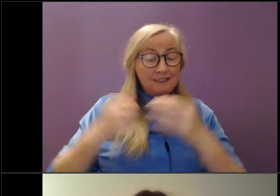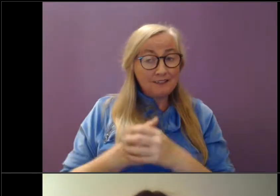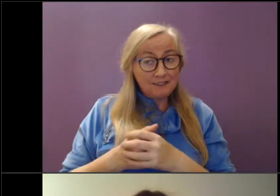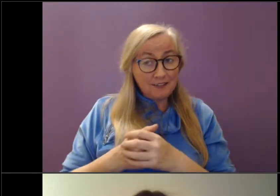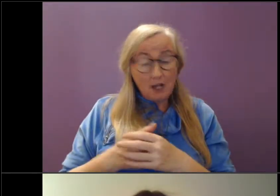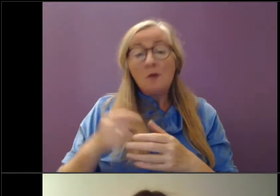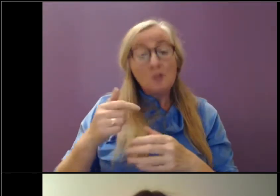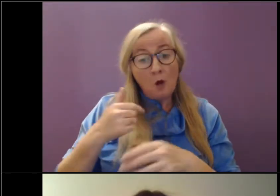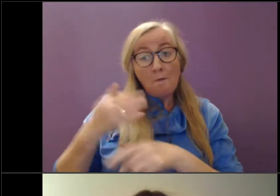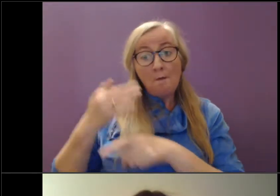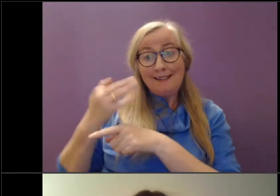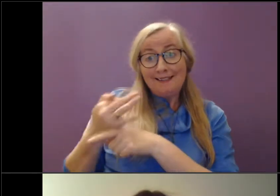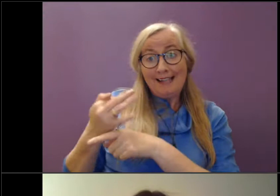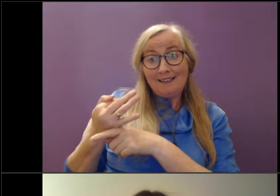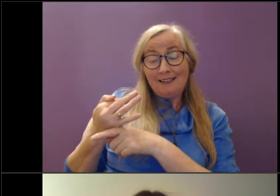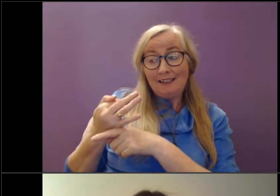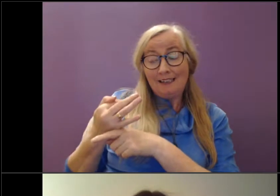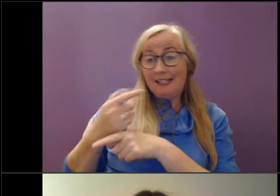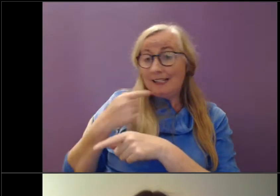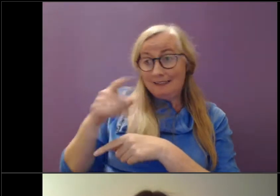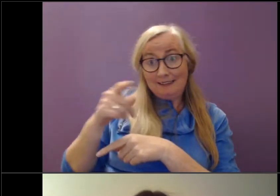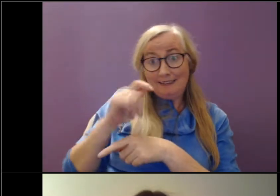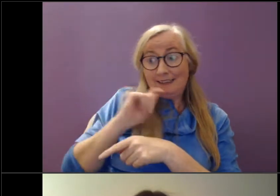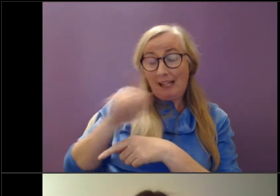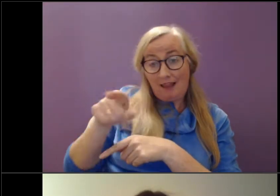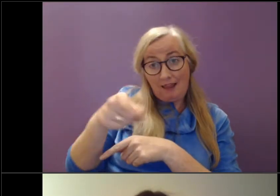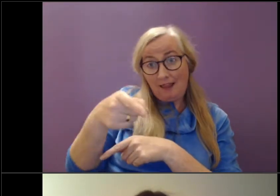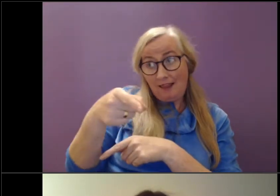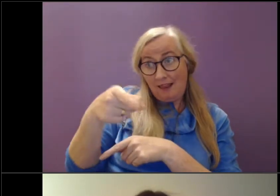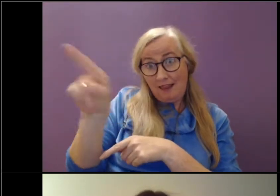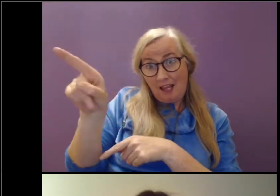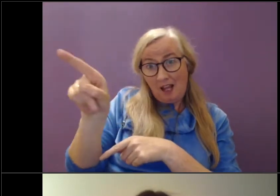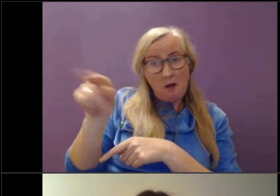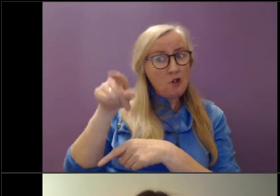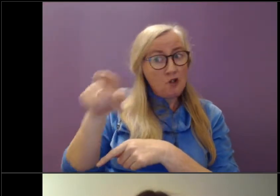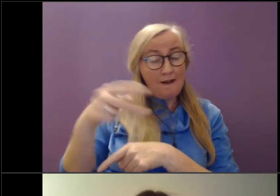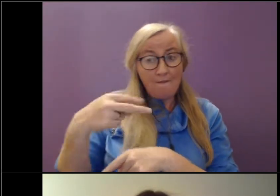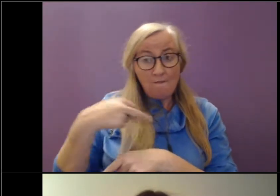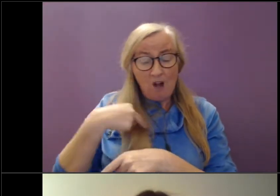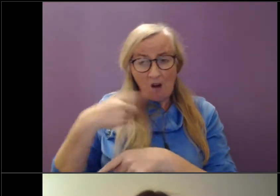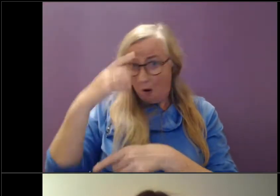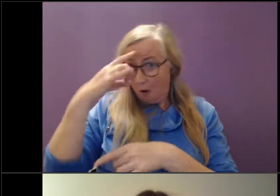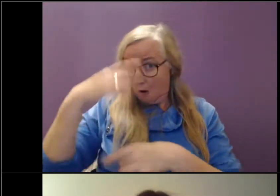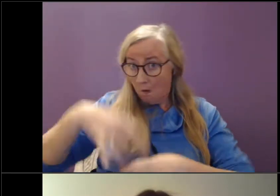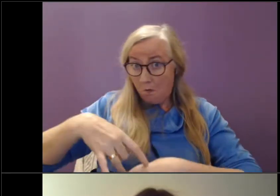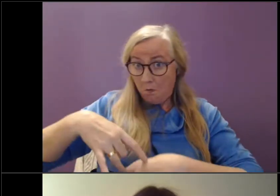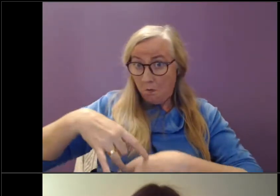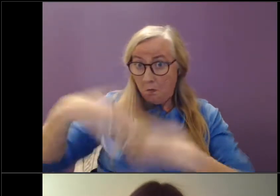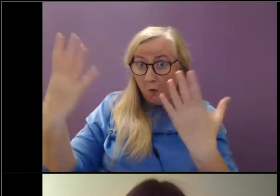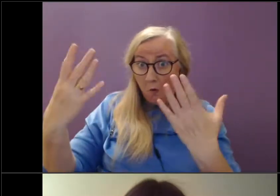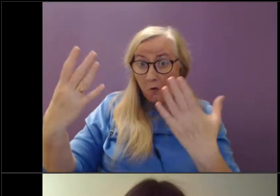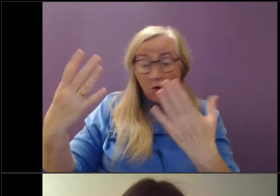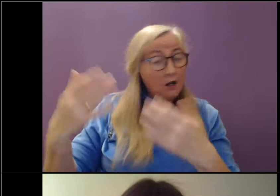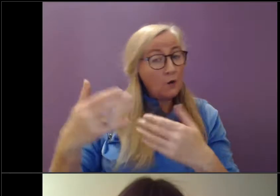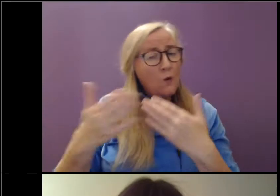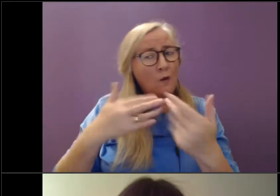she refuses and just shouts even more. What would you advise? Do you want me to repeat that?